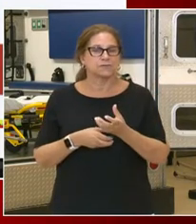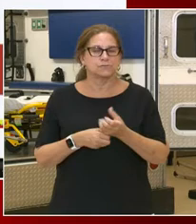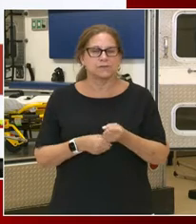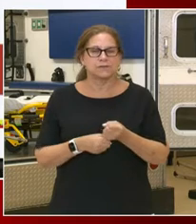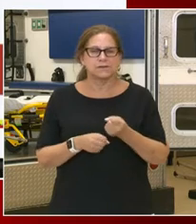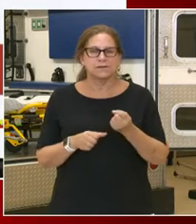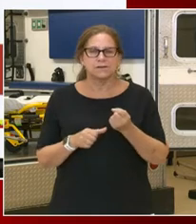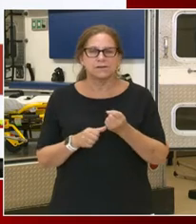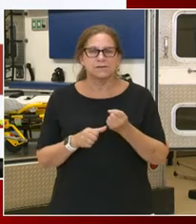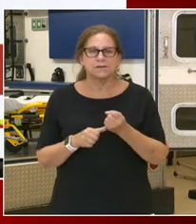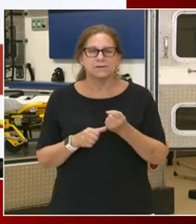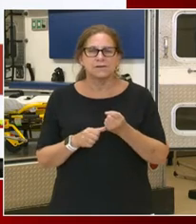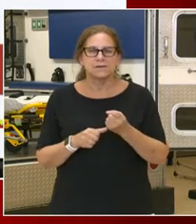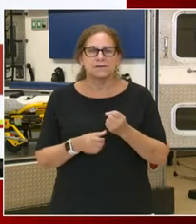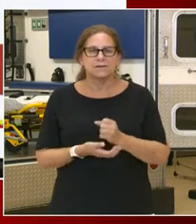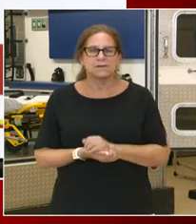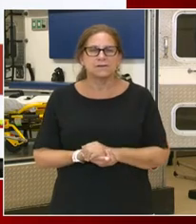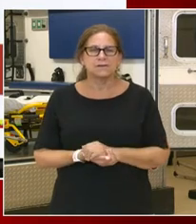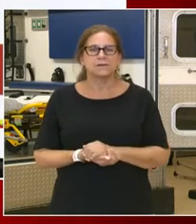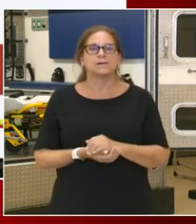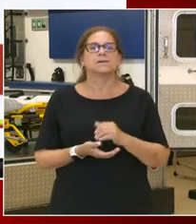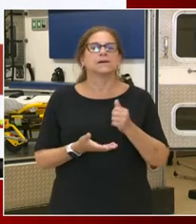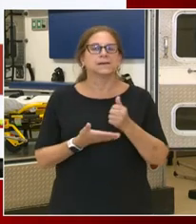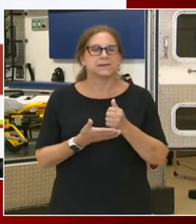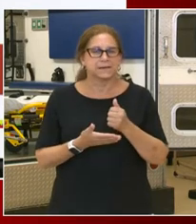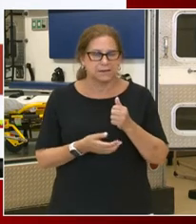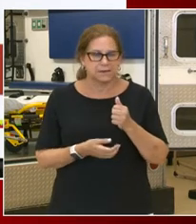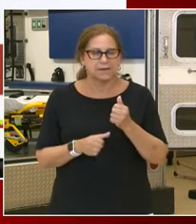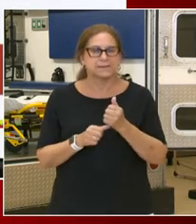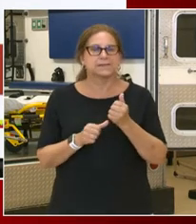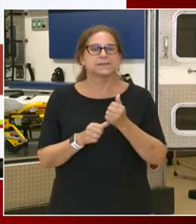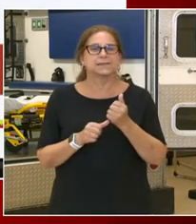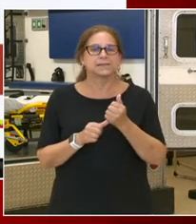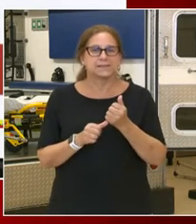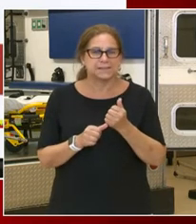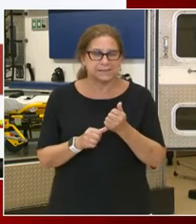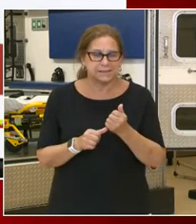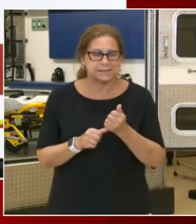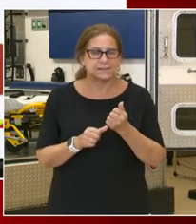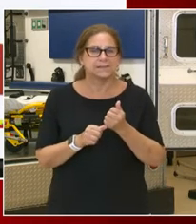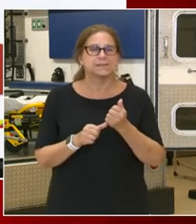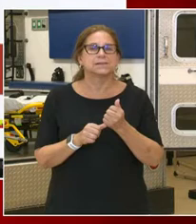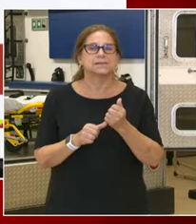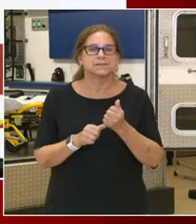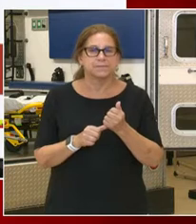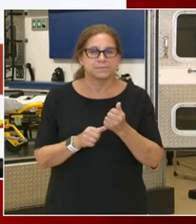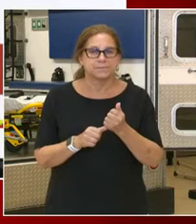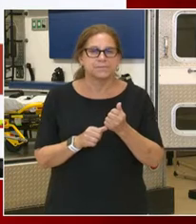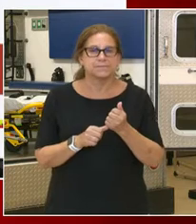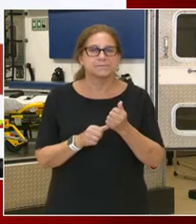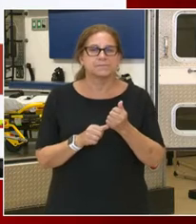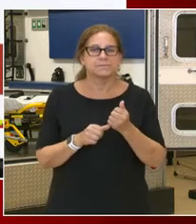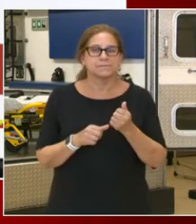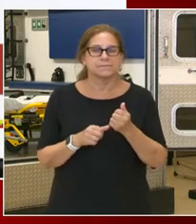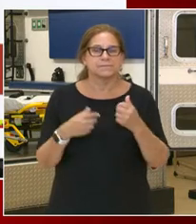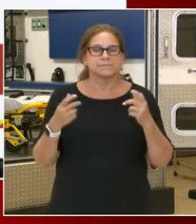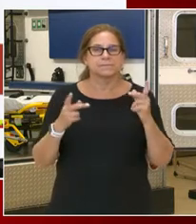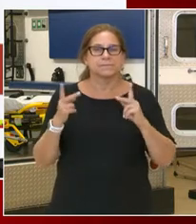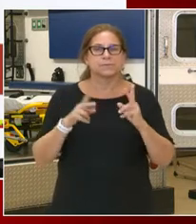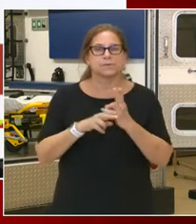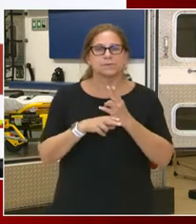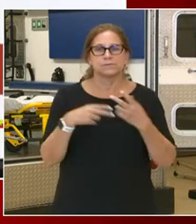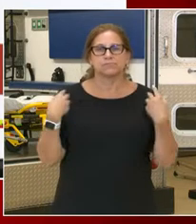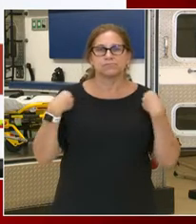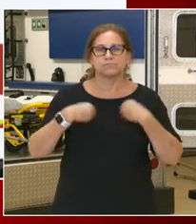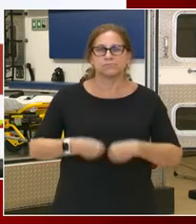students travel to and from schools in our 7 priority safe passage areas across the city. And it includes